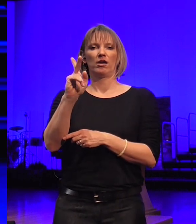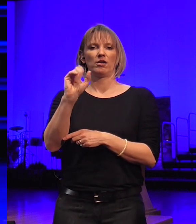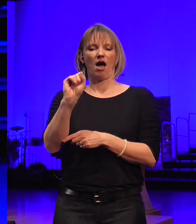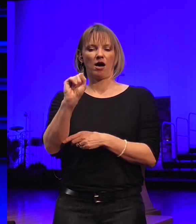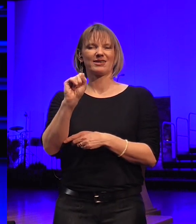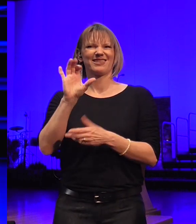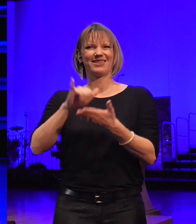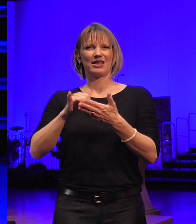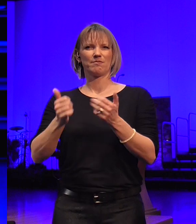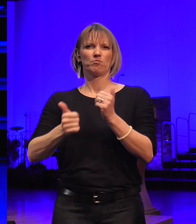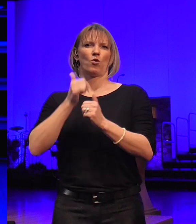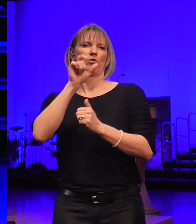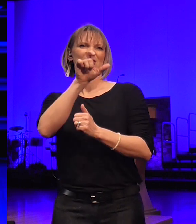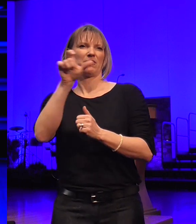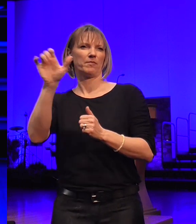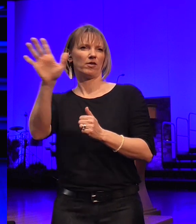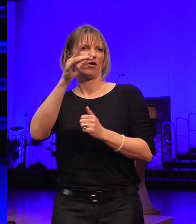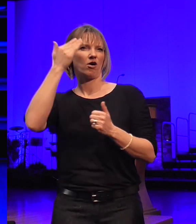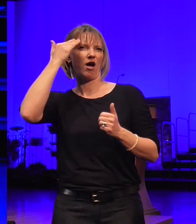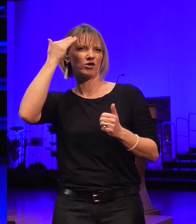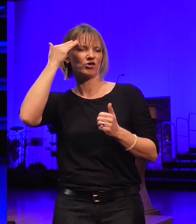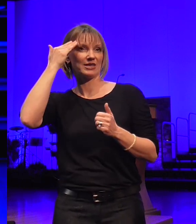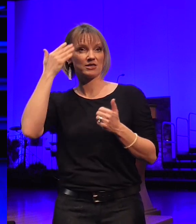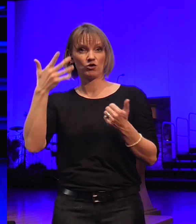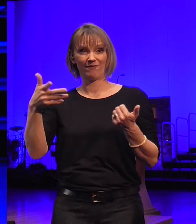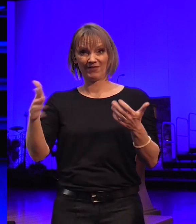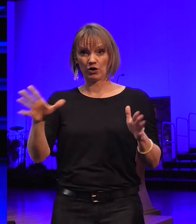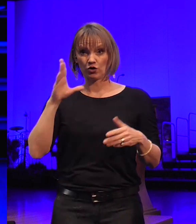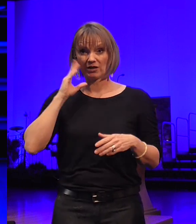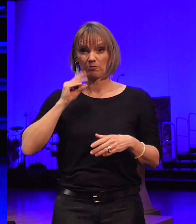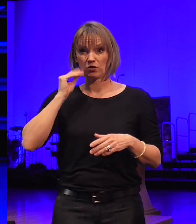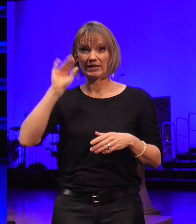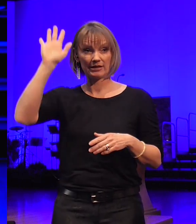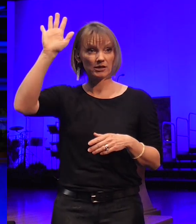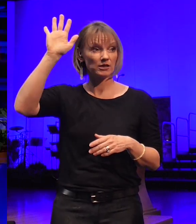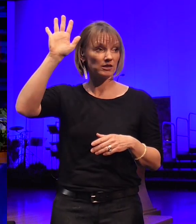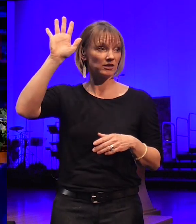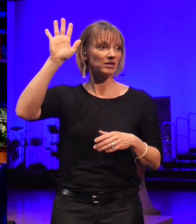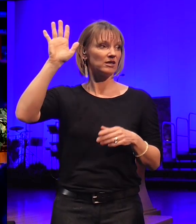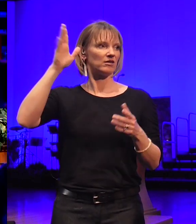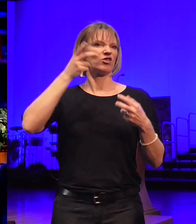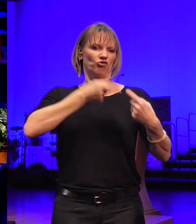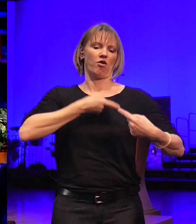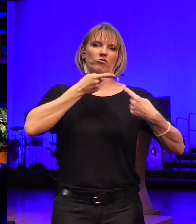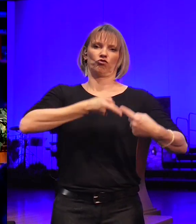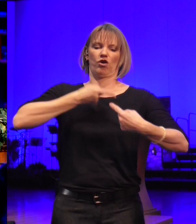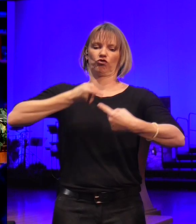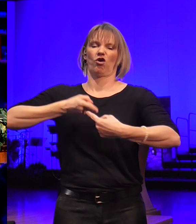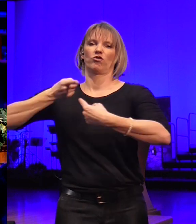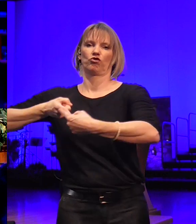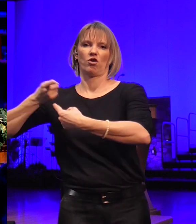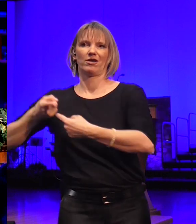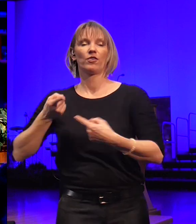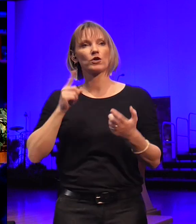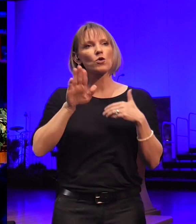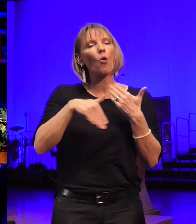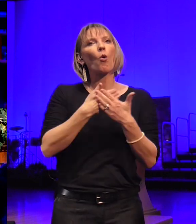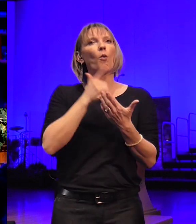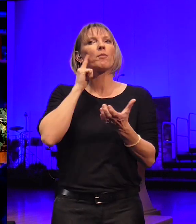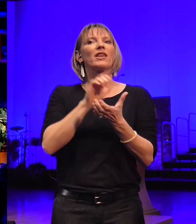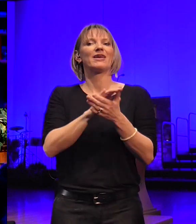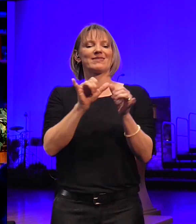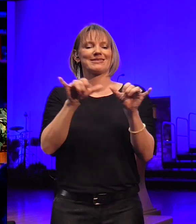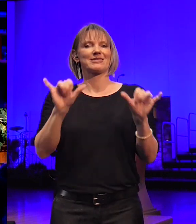people's consciousness is. Anyone here ever been to the school of hard knocks? Yeah, I've experienced that. But there's a whole belief system. It's like a